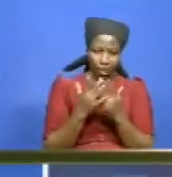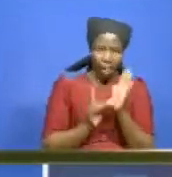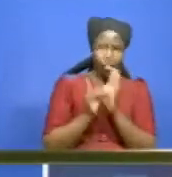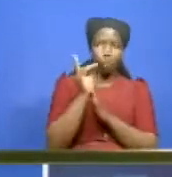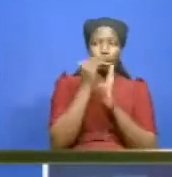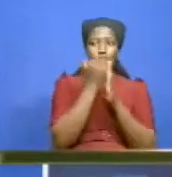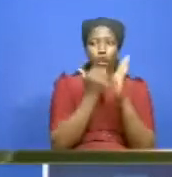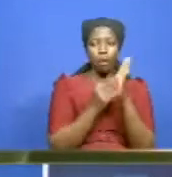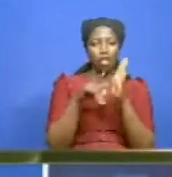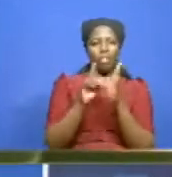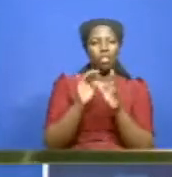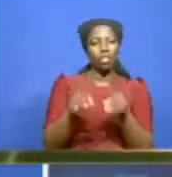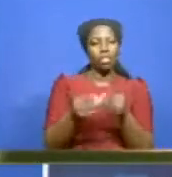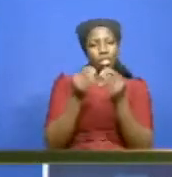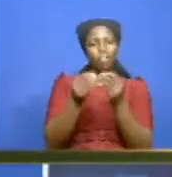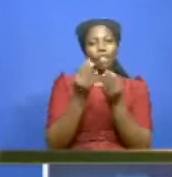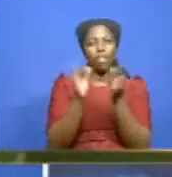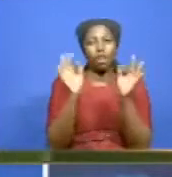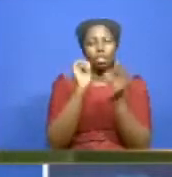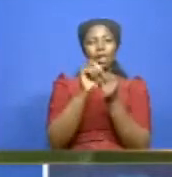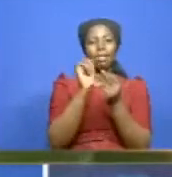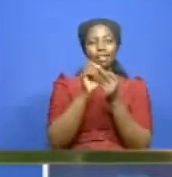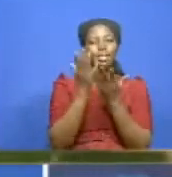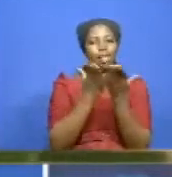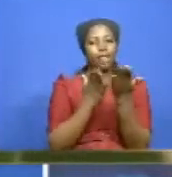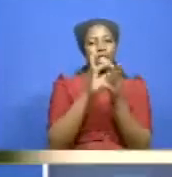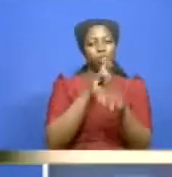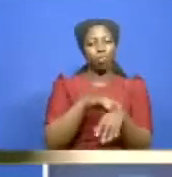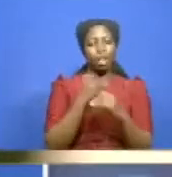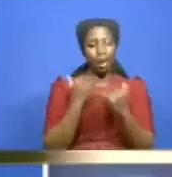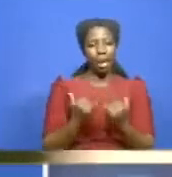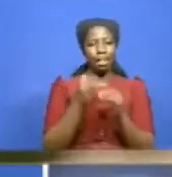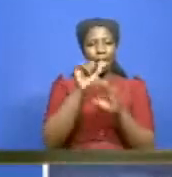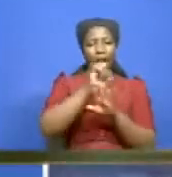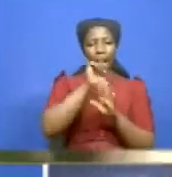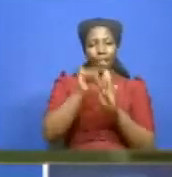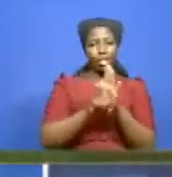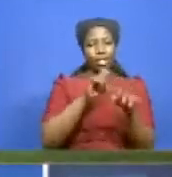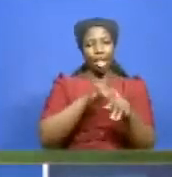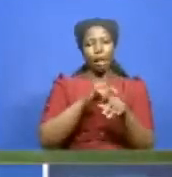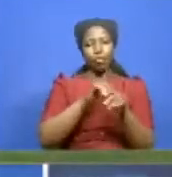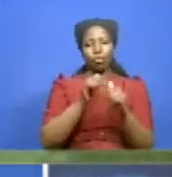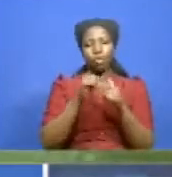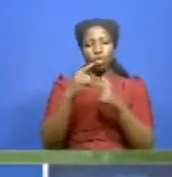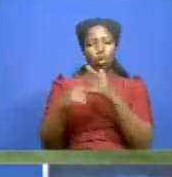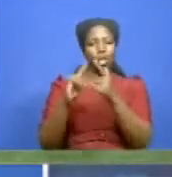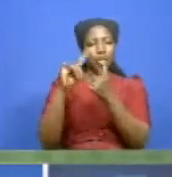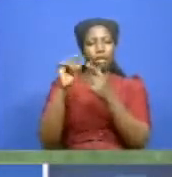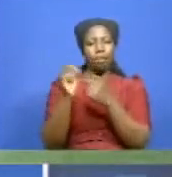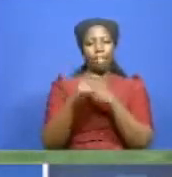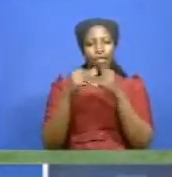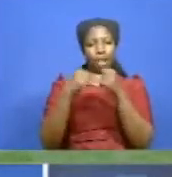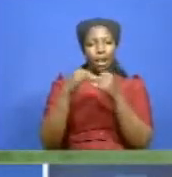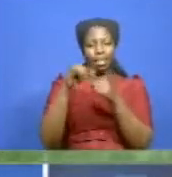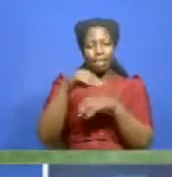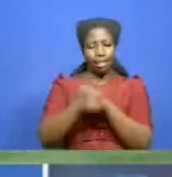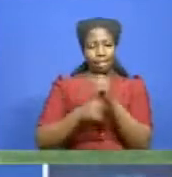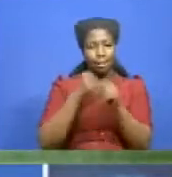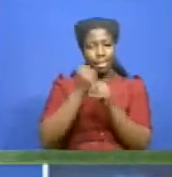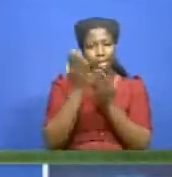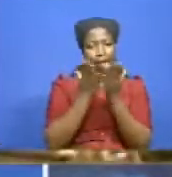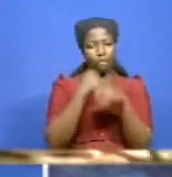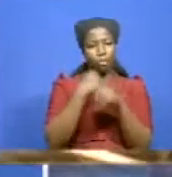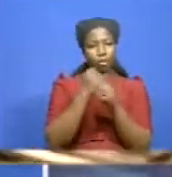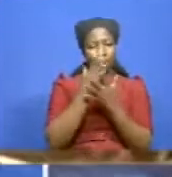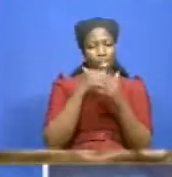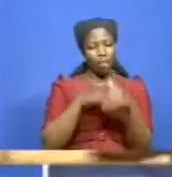Kakuzi will provide free maturity testing services during the current harvest period that runs to August this year. The service will ensure compliance